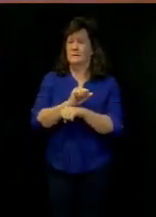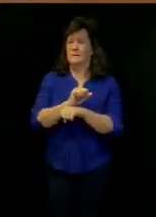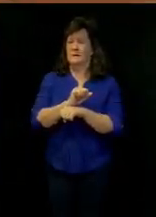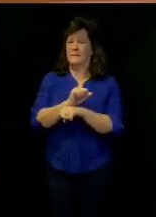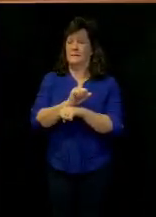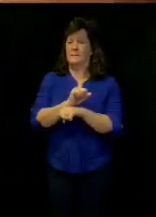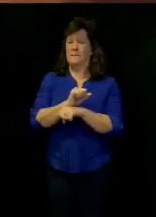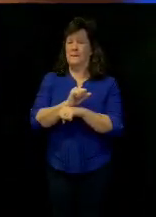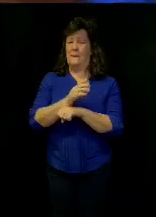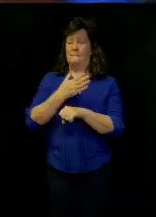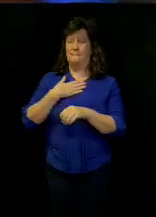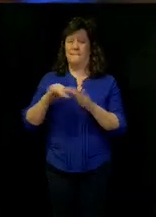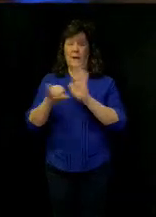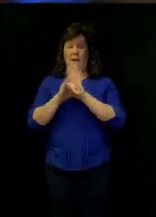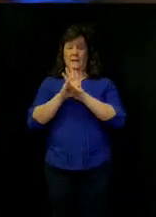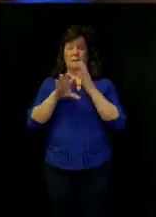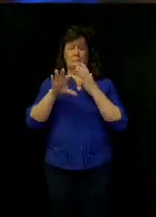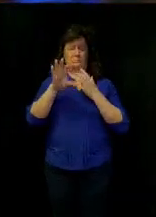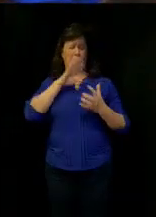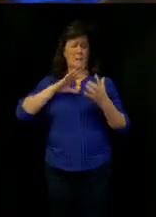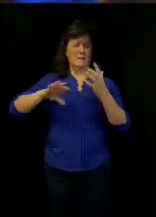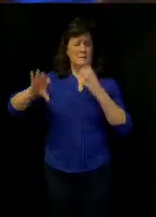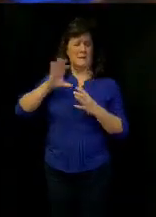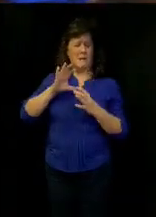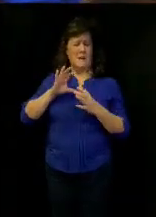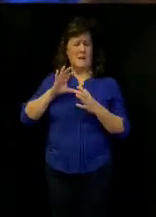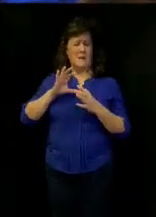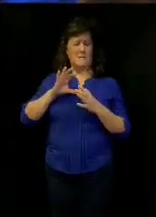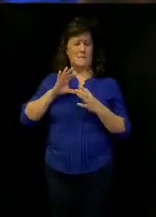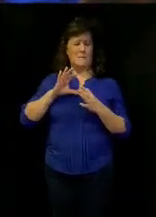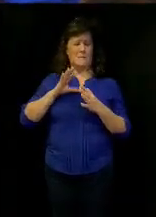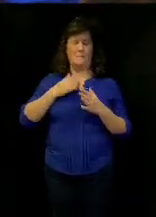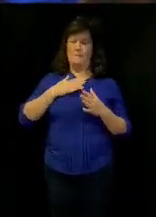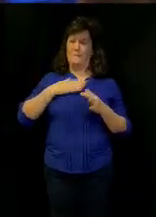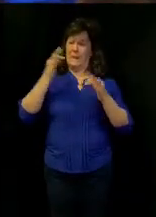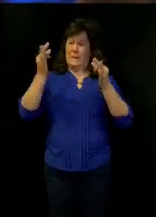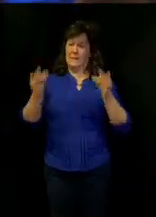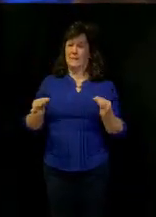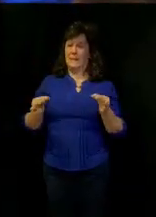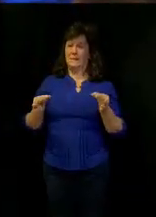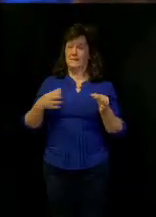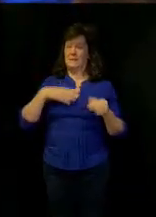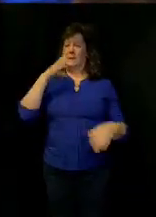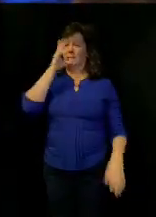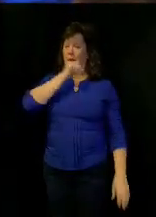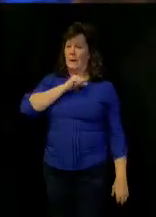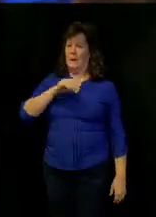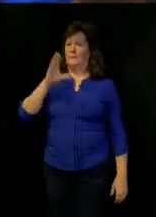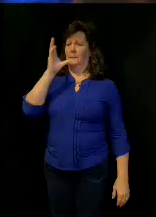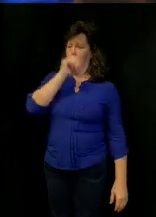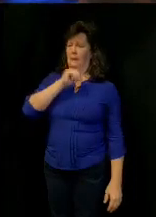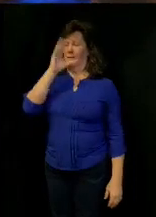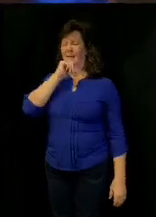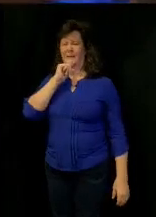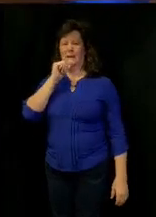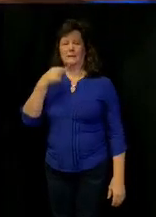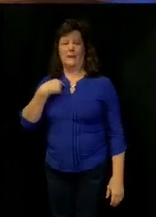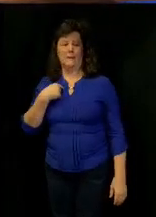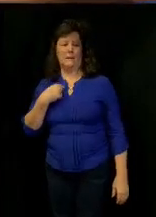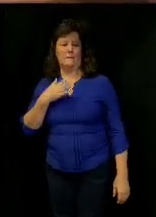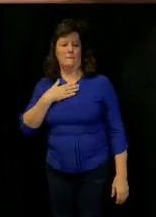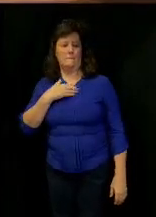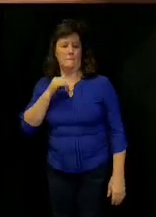me. But listen, it's not, I don't have to be, it's a no-brainer anymore. That's not me. Well, that's not me. That's not who I